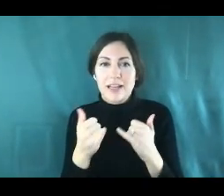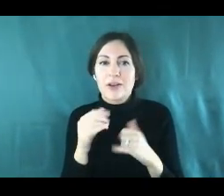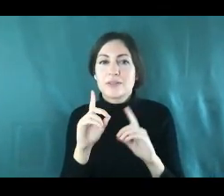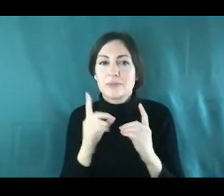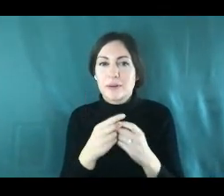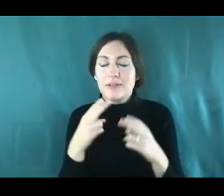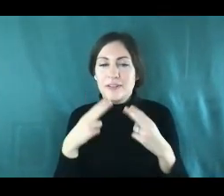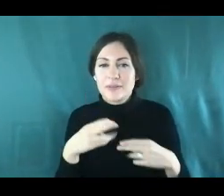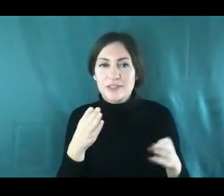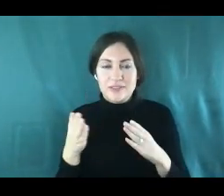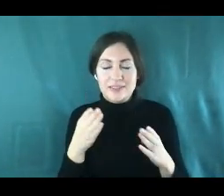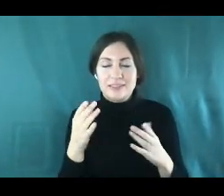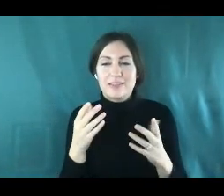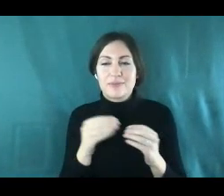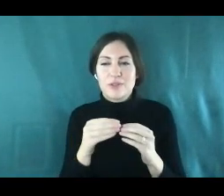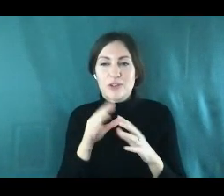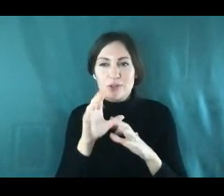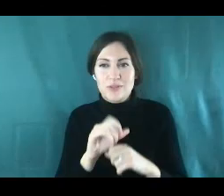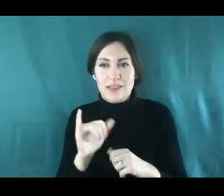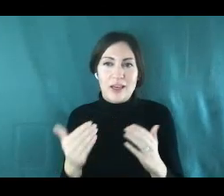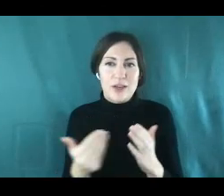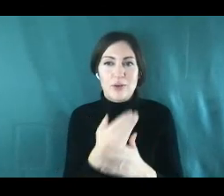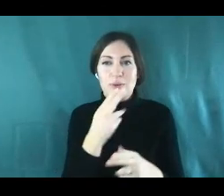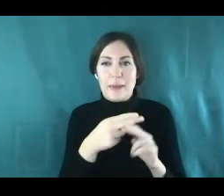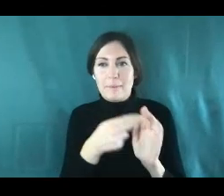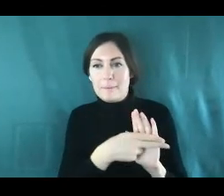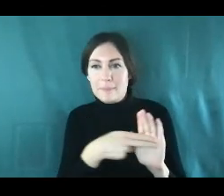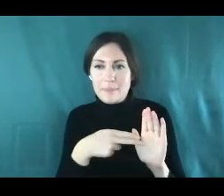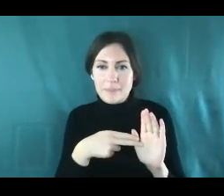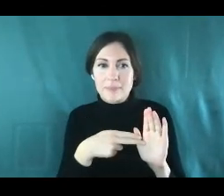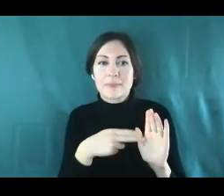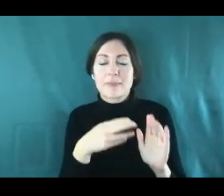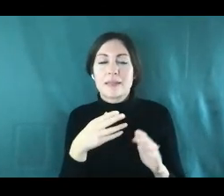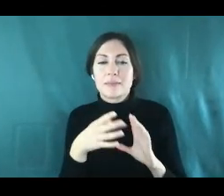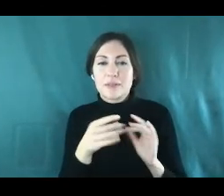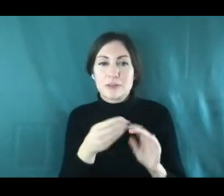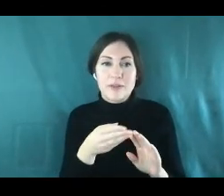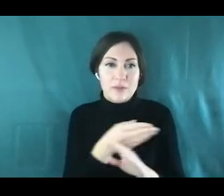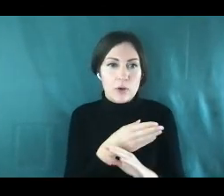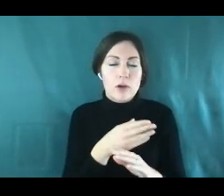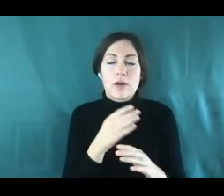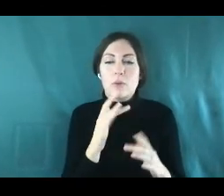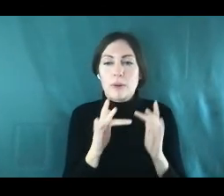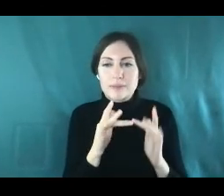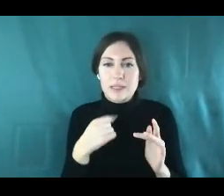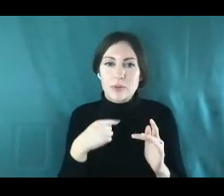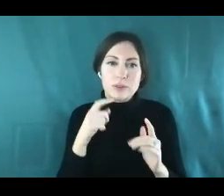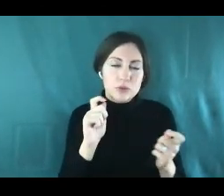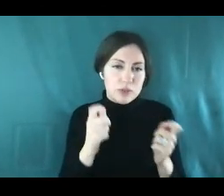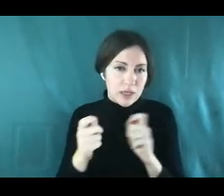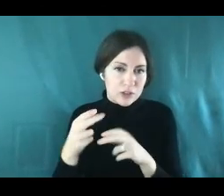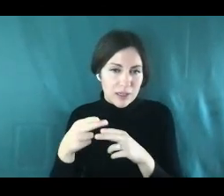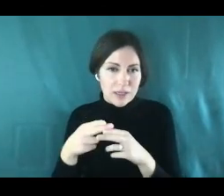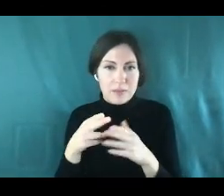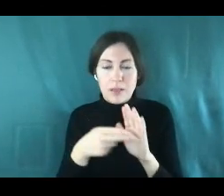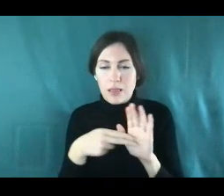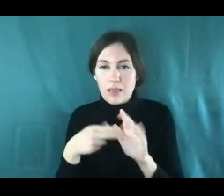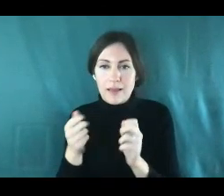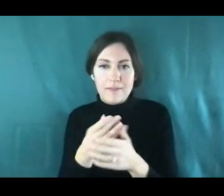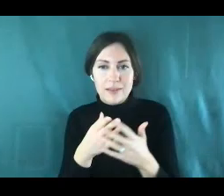used to that for sure. As mentioned earlier, it's going to be updates to the website, many things like that as we pivot to this new name, but it will